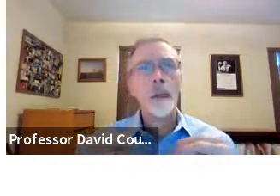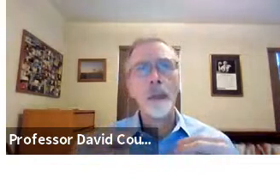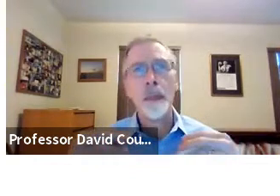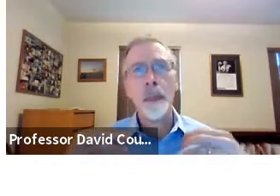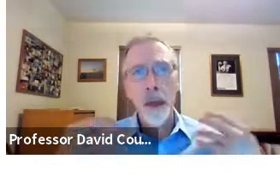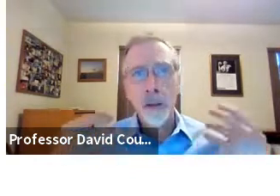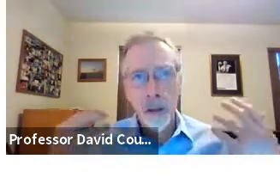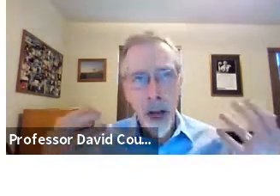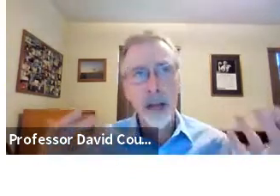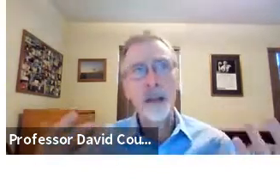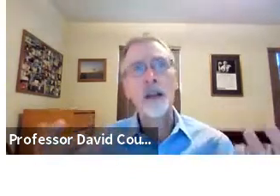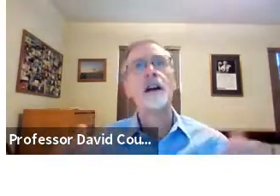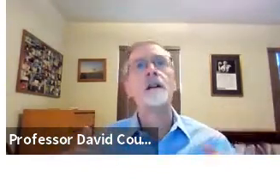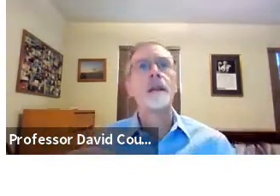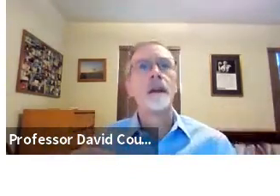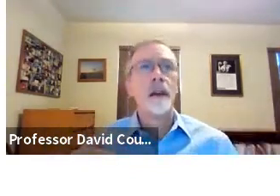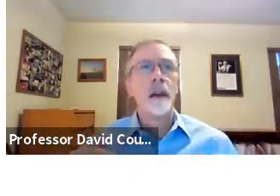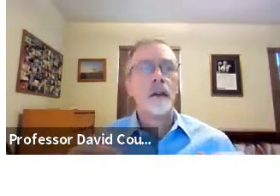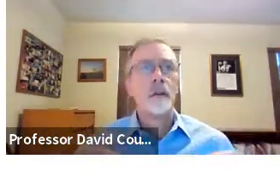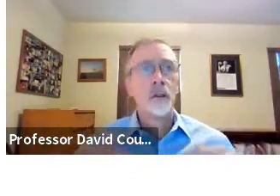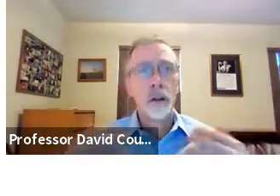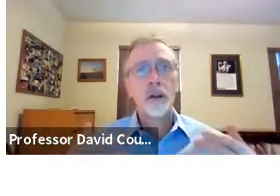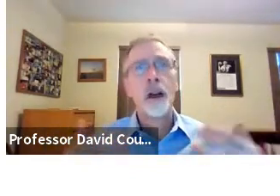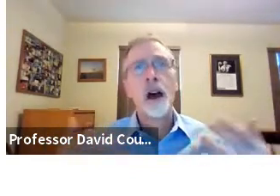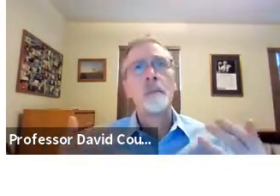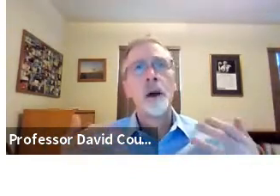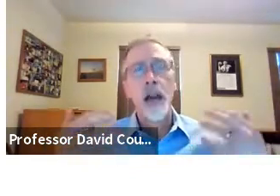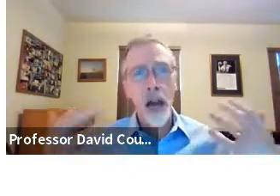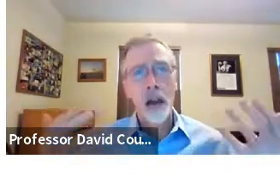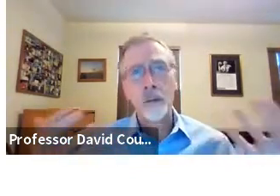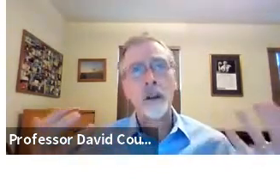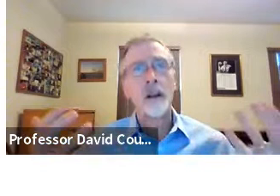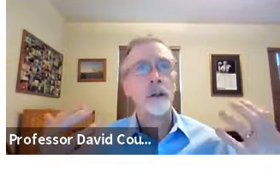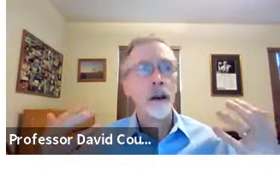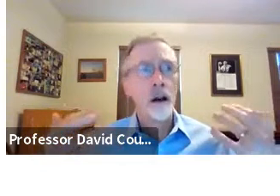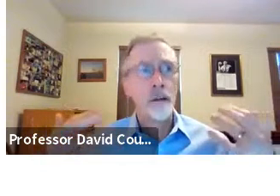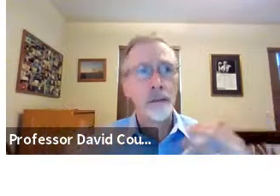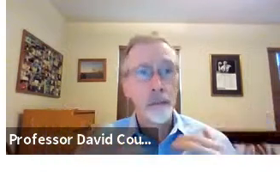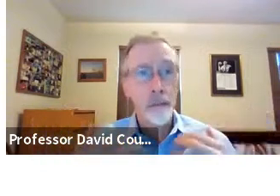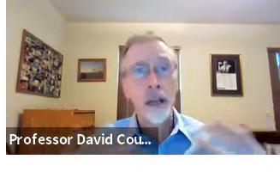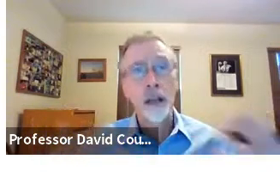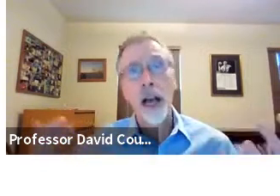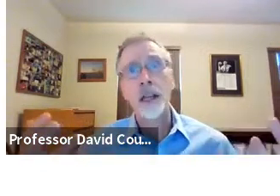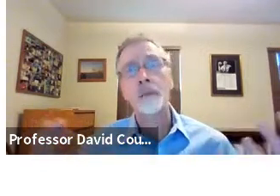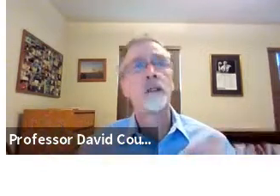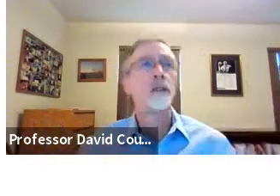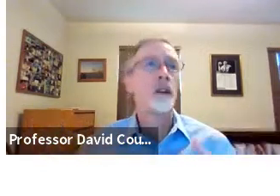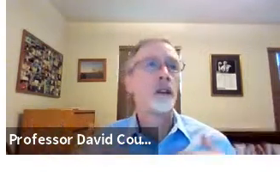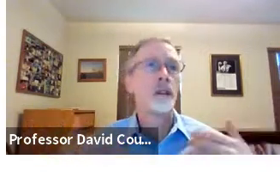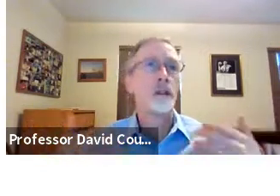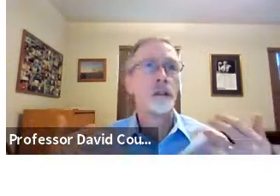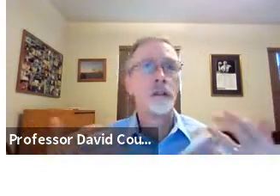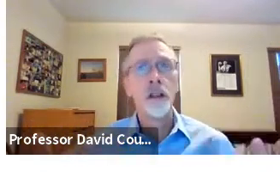good. This idea was cooked up by a handful of medical academics